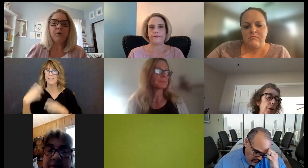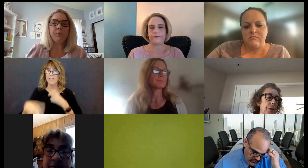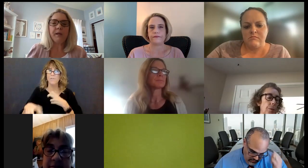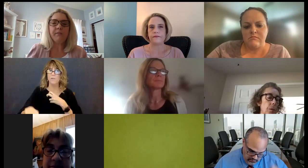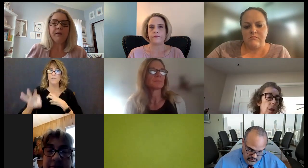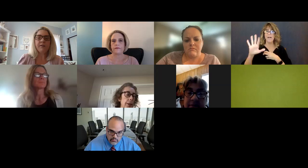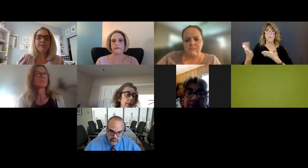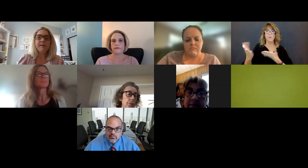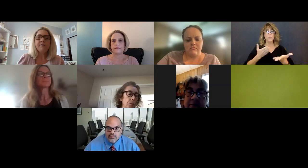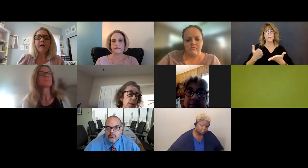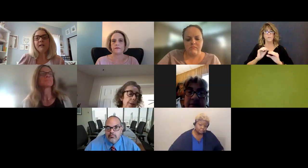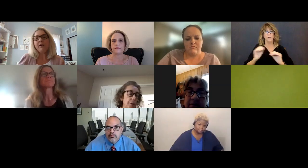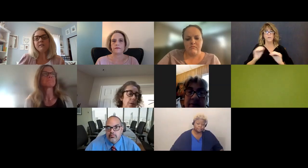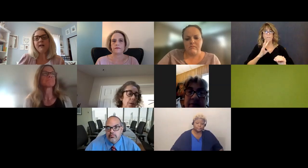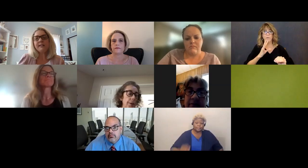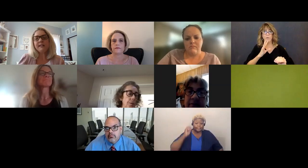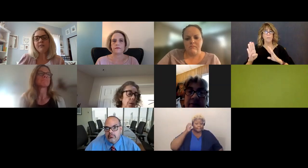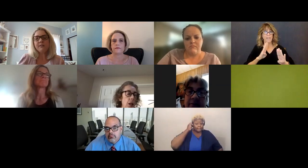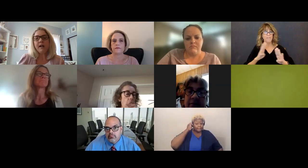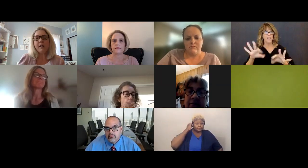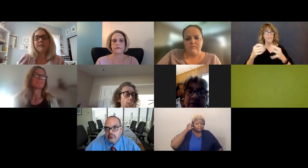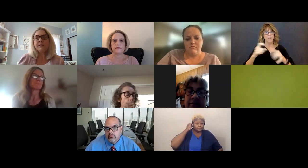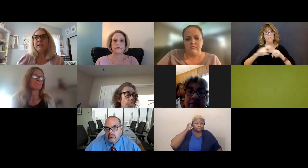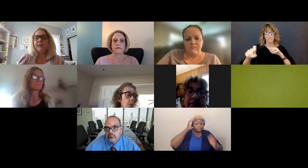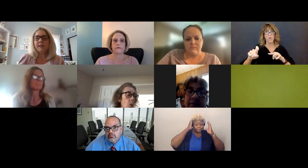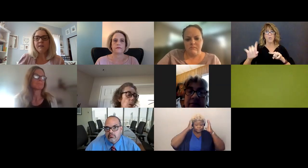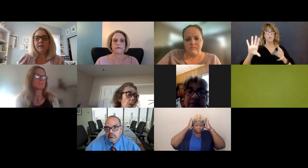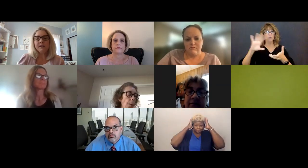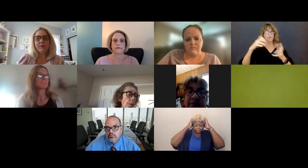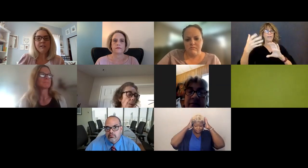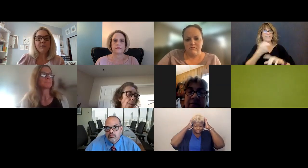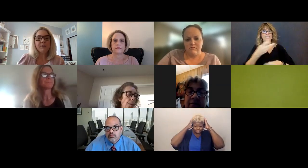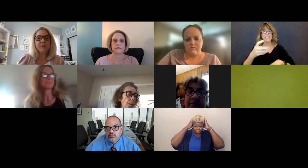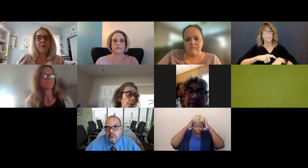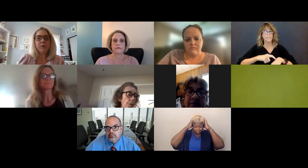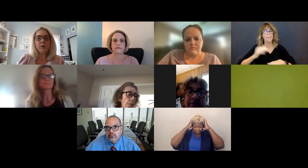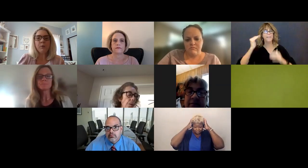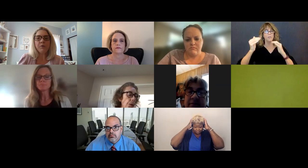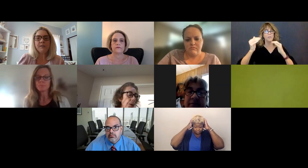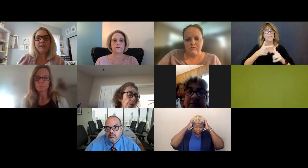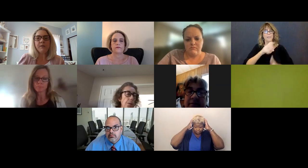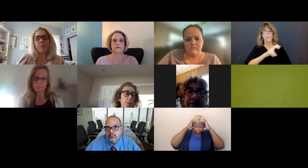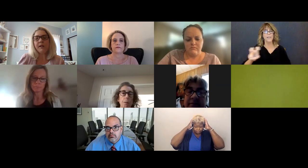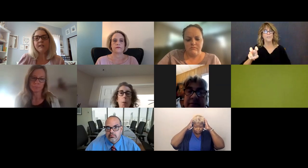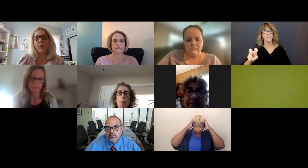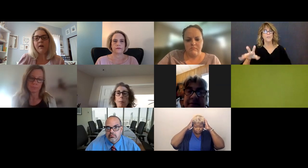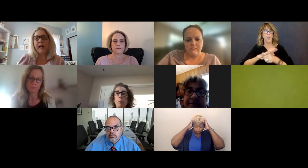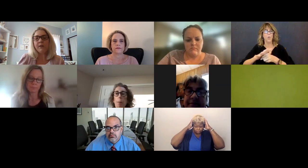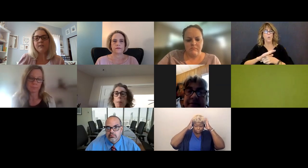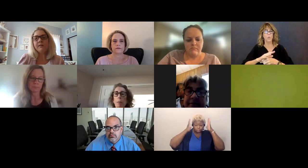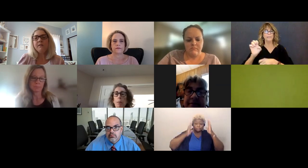nonverbal adult with behaviors. Family calls crisis several times. The adult is transferred to a local emergency room where